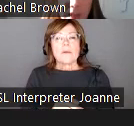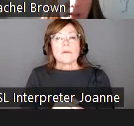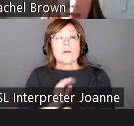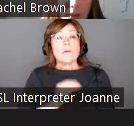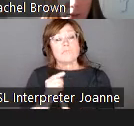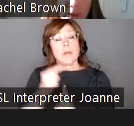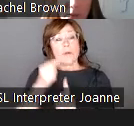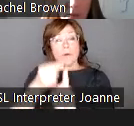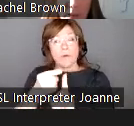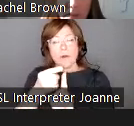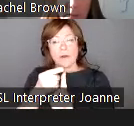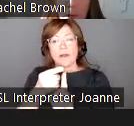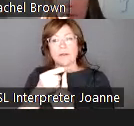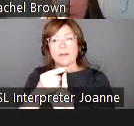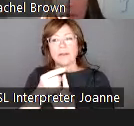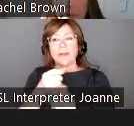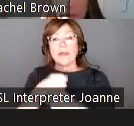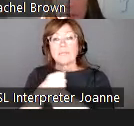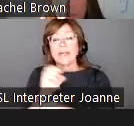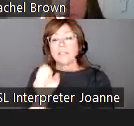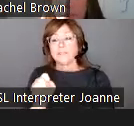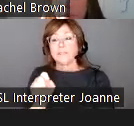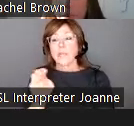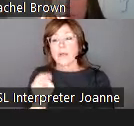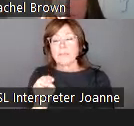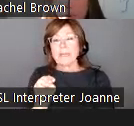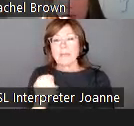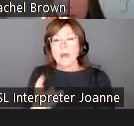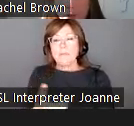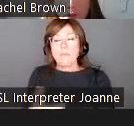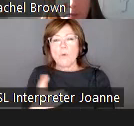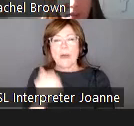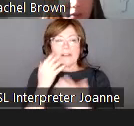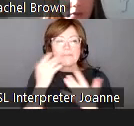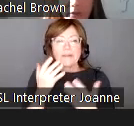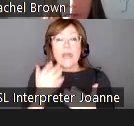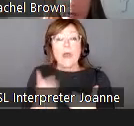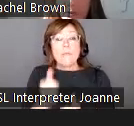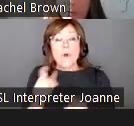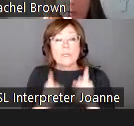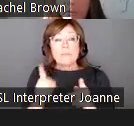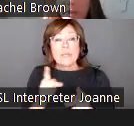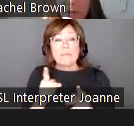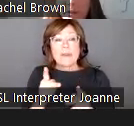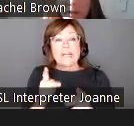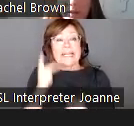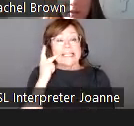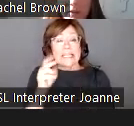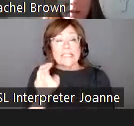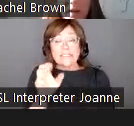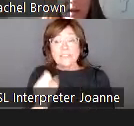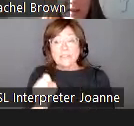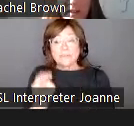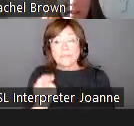to make all social content mobile friendly. Most people are viewing social media on their phone, so we want to make sure that